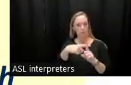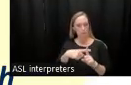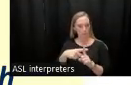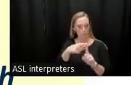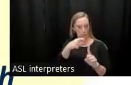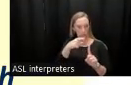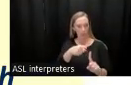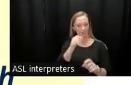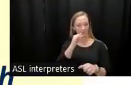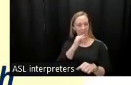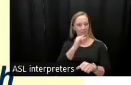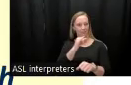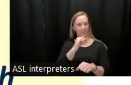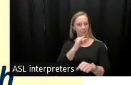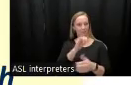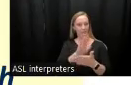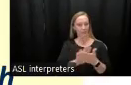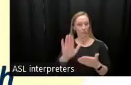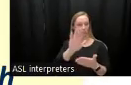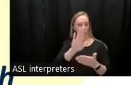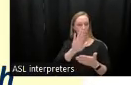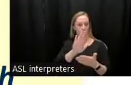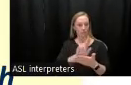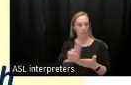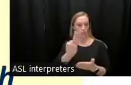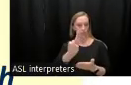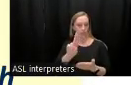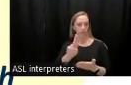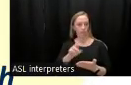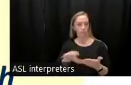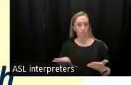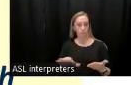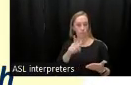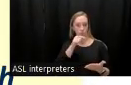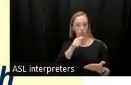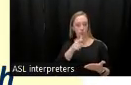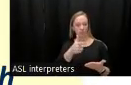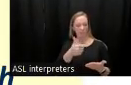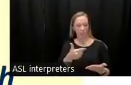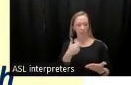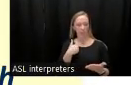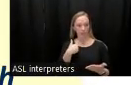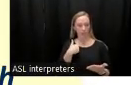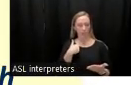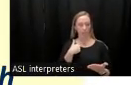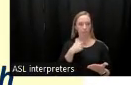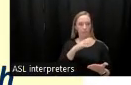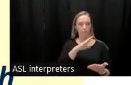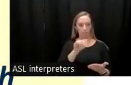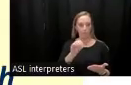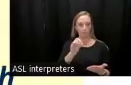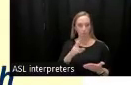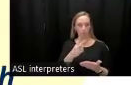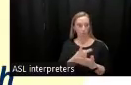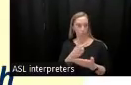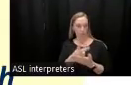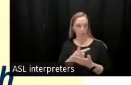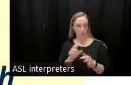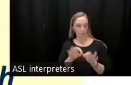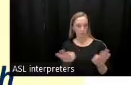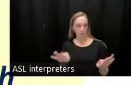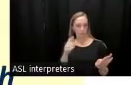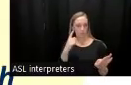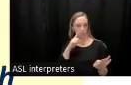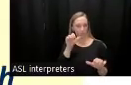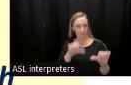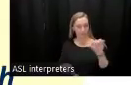have students that can receive baccalaureate or graduate degrees in biomedical sciences. And this program cares a lot about making